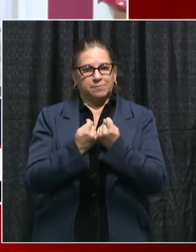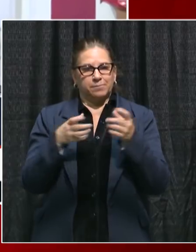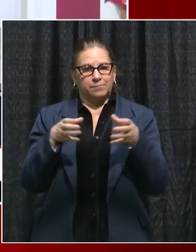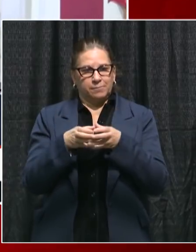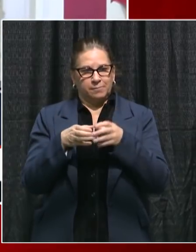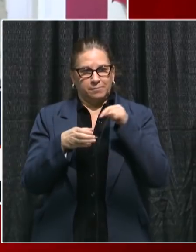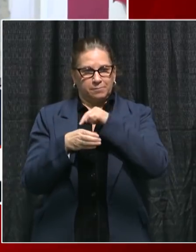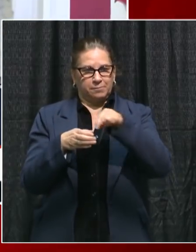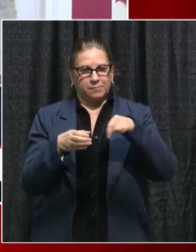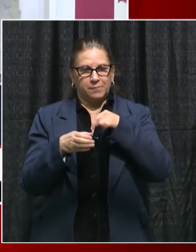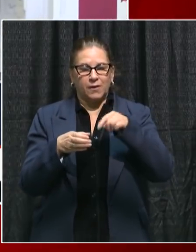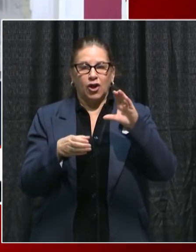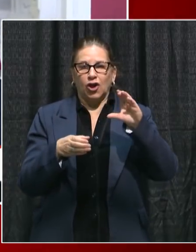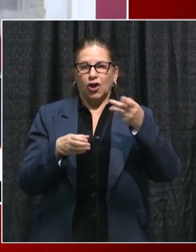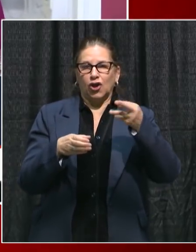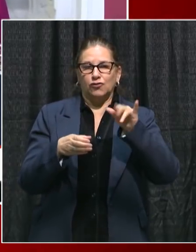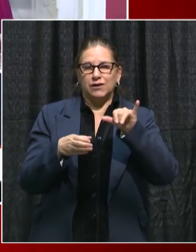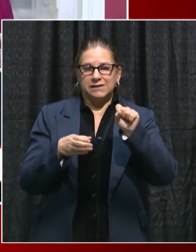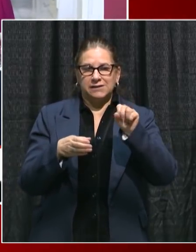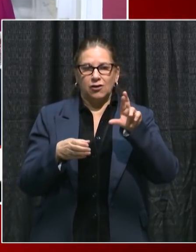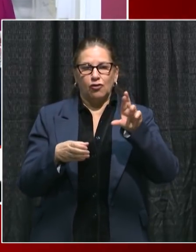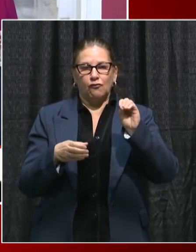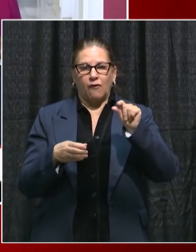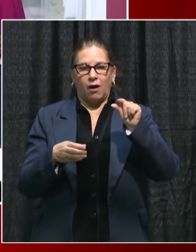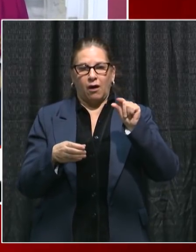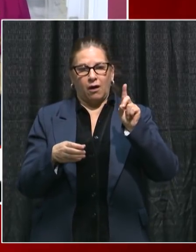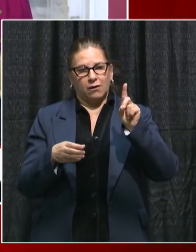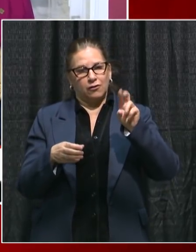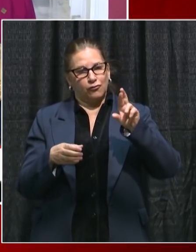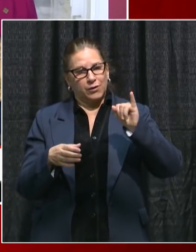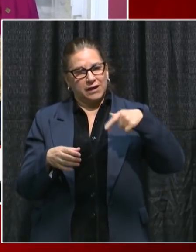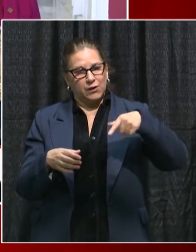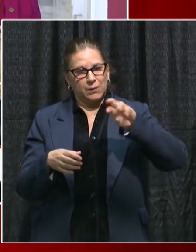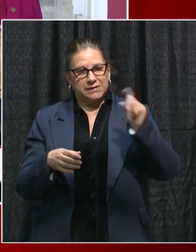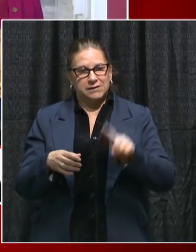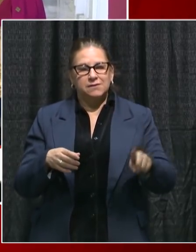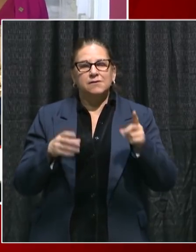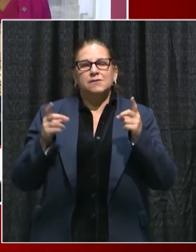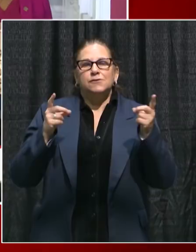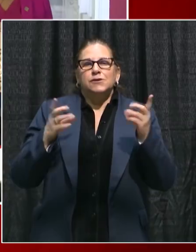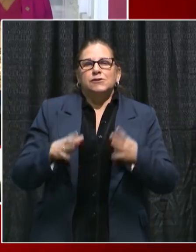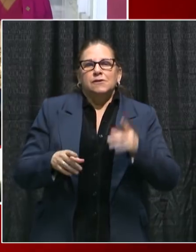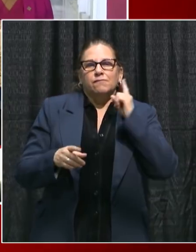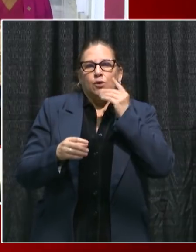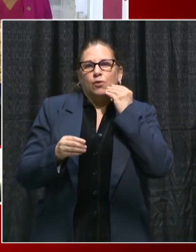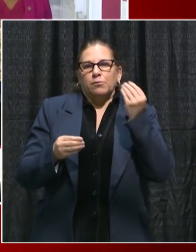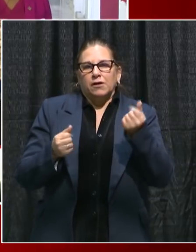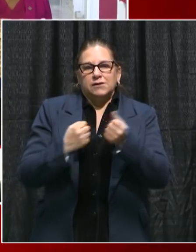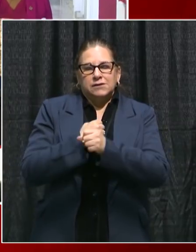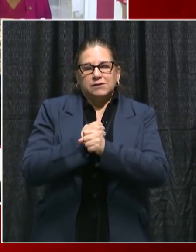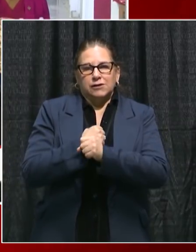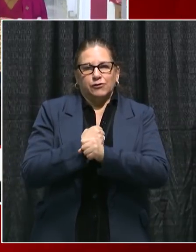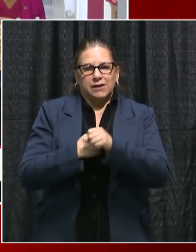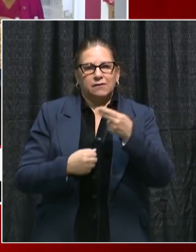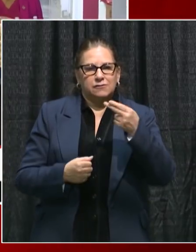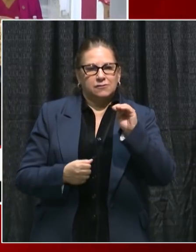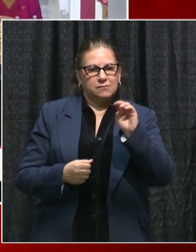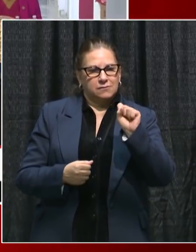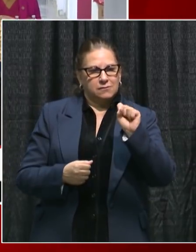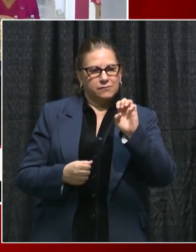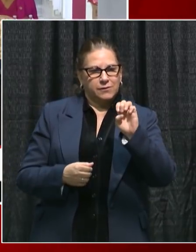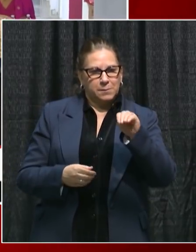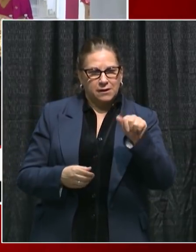is the Director of D.C. Homeland Security, Dr. LaQuandra Nesbitt, who is the district's doctor and our Director